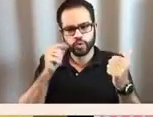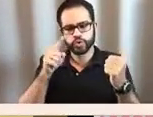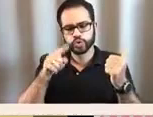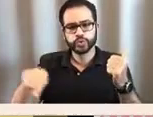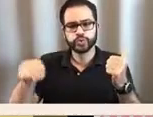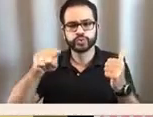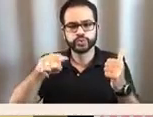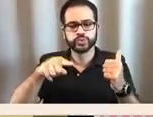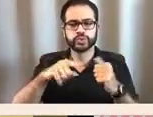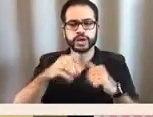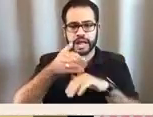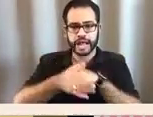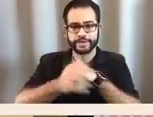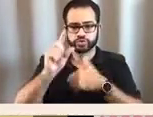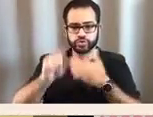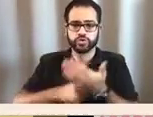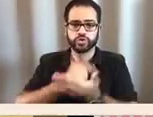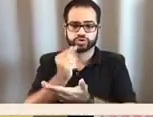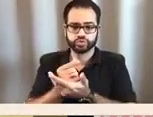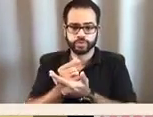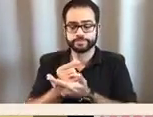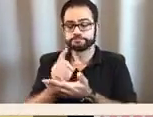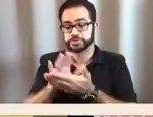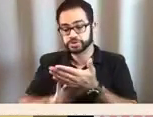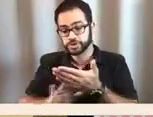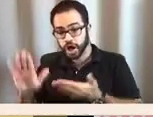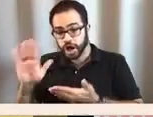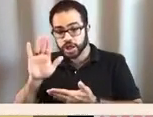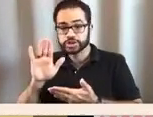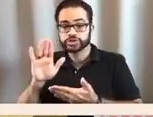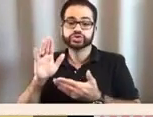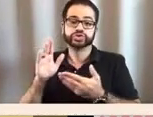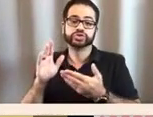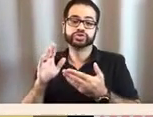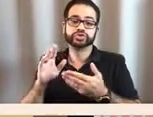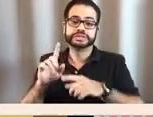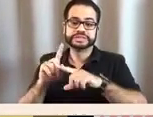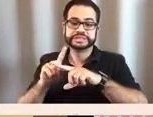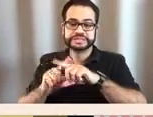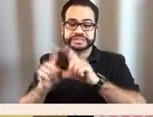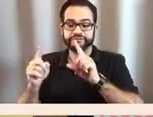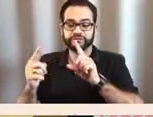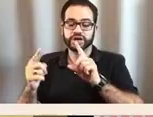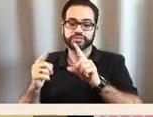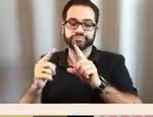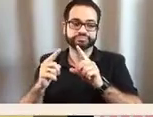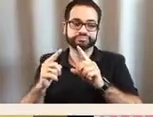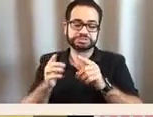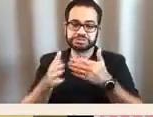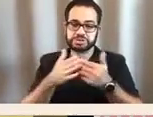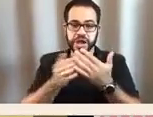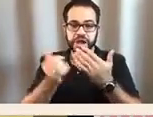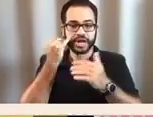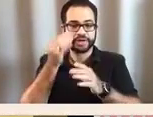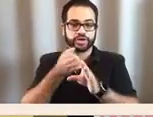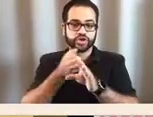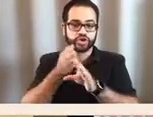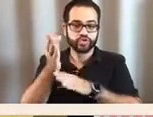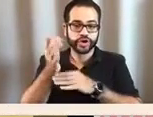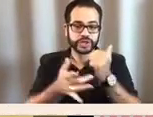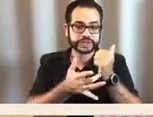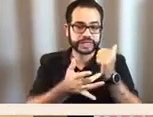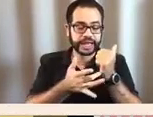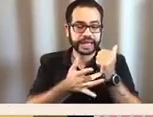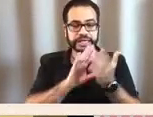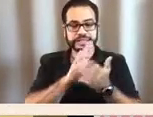you after high school, college, in different aspects, whether it's a career tech center,